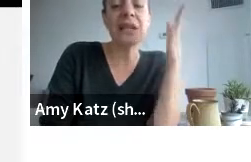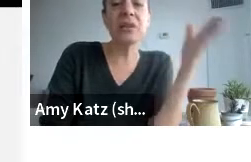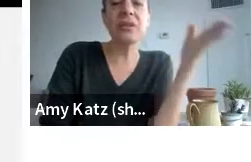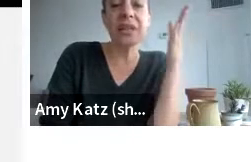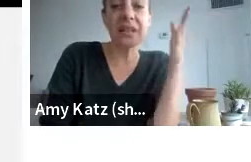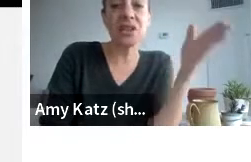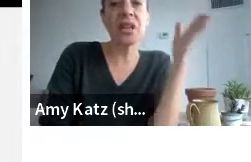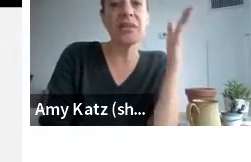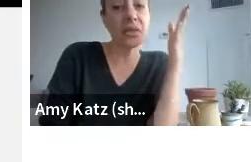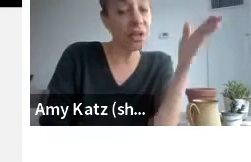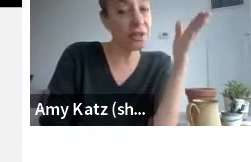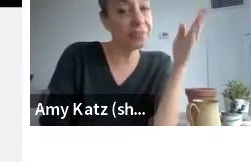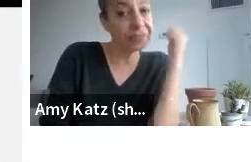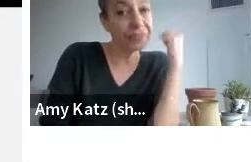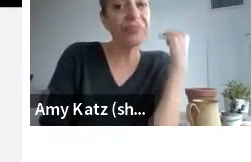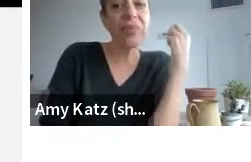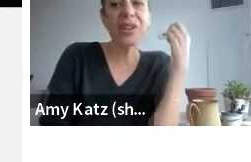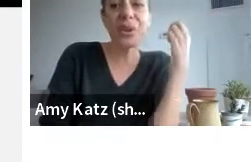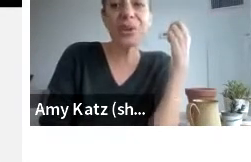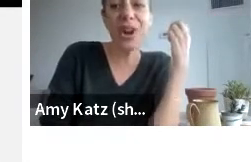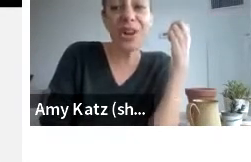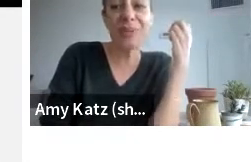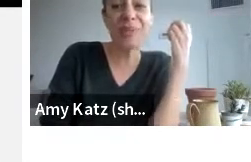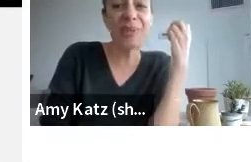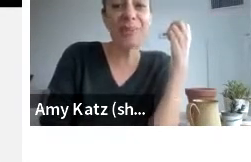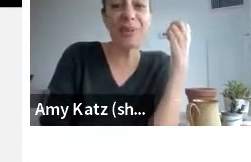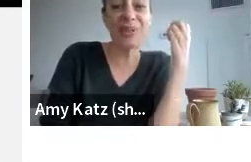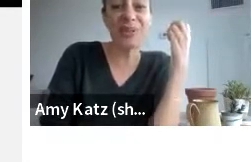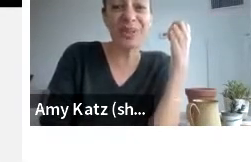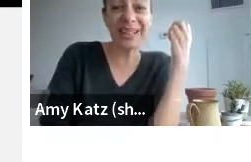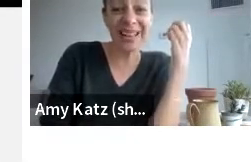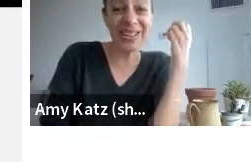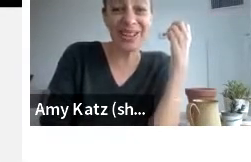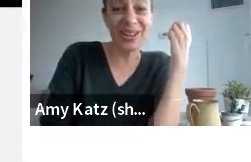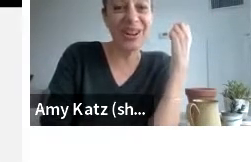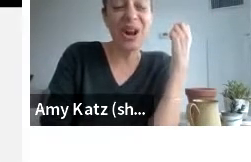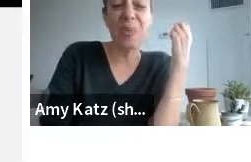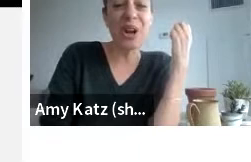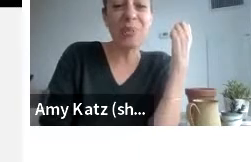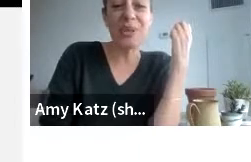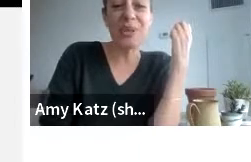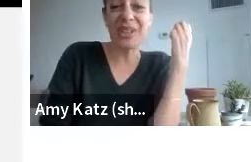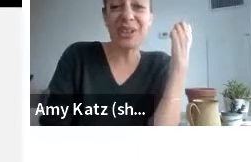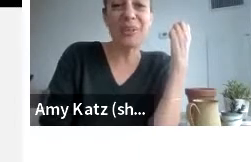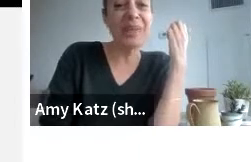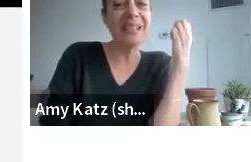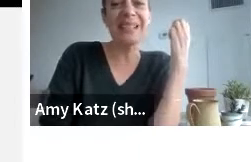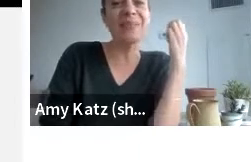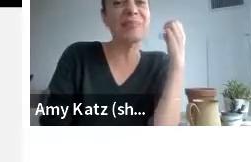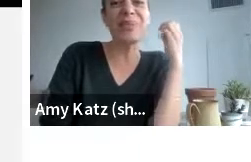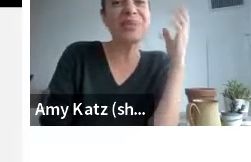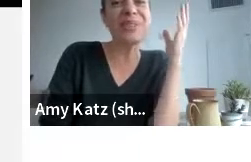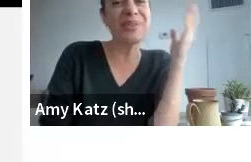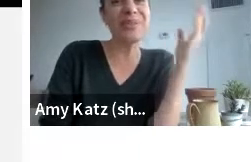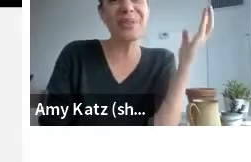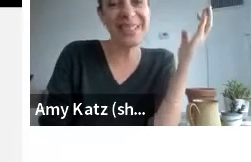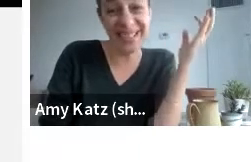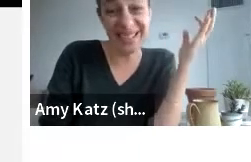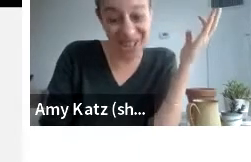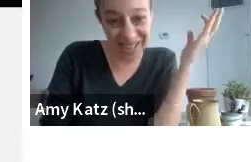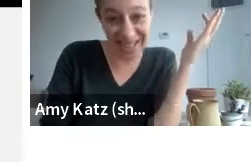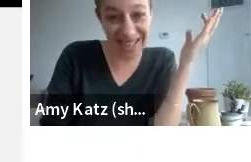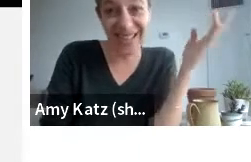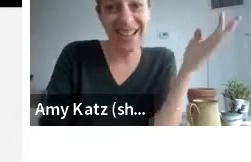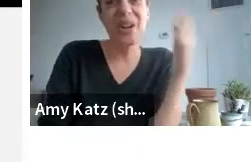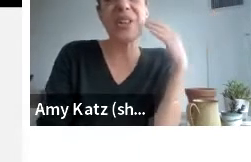didn't include ventilation and filtration. So to all the people we've spoken to in the last year, we hope you see your amazing and beautiful influence